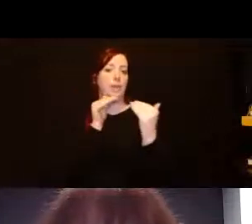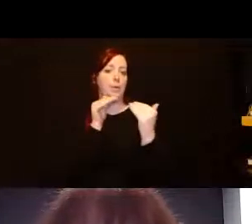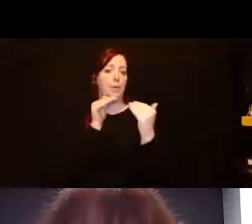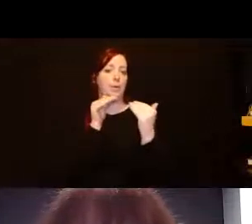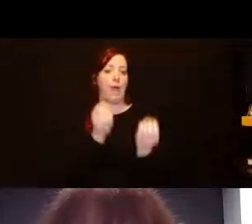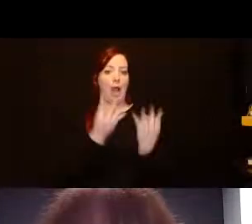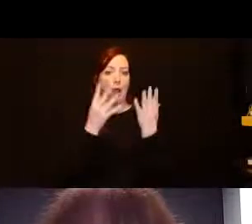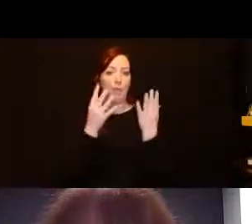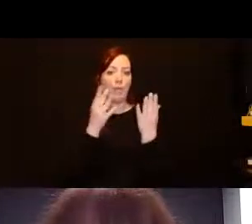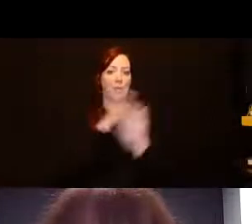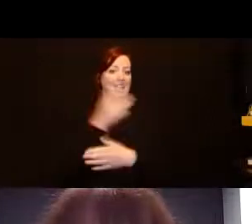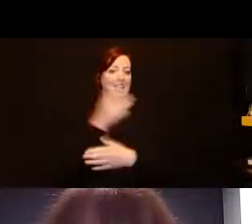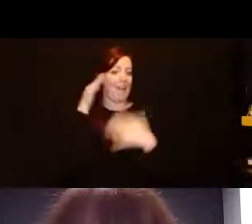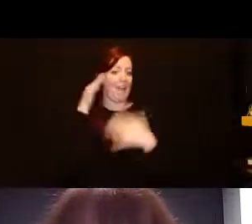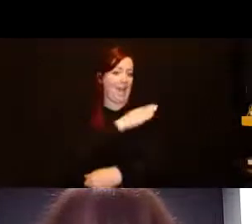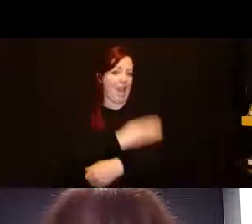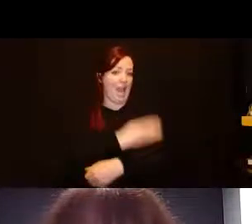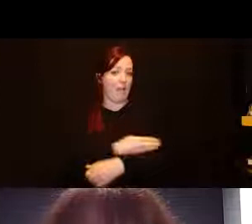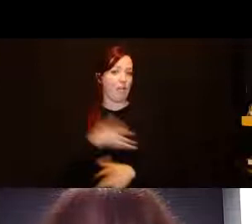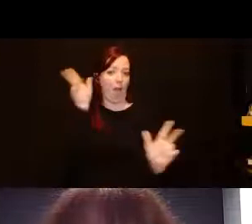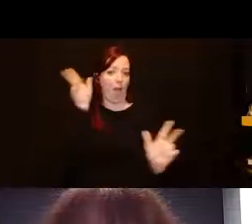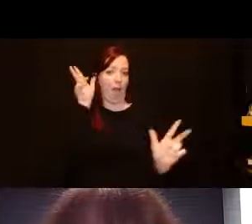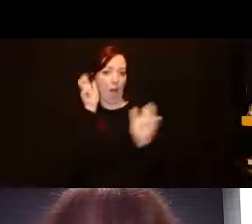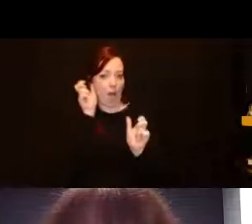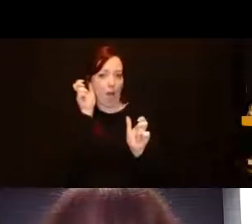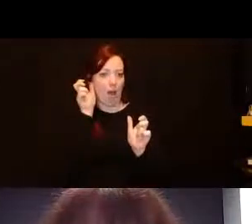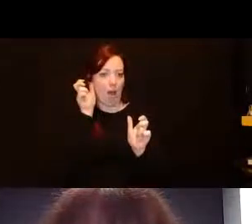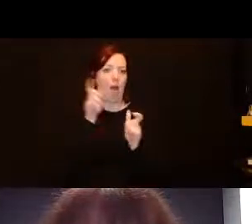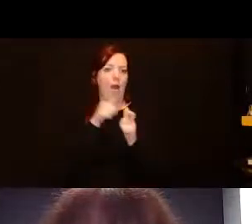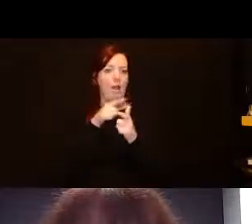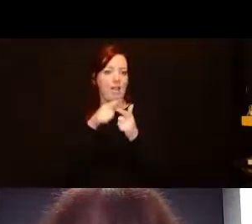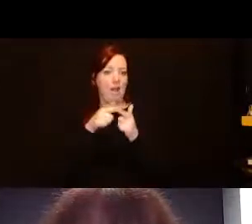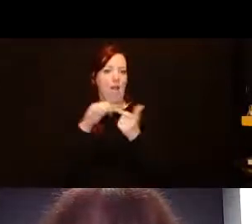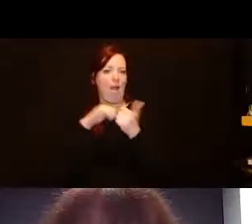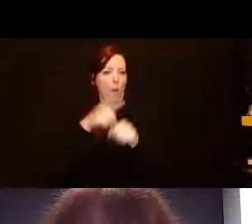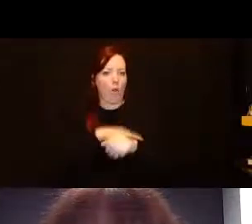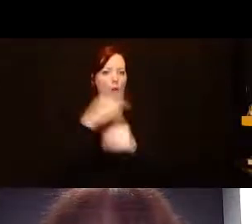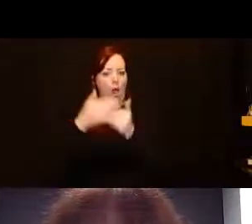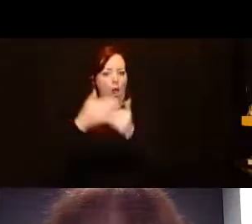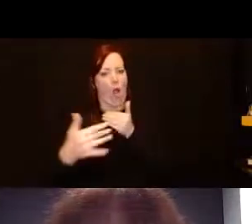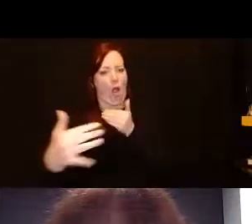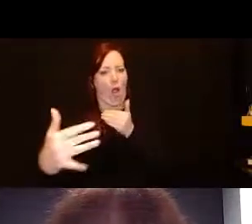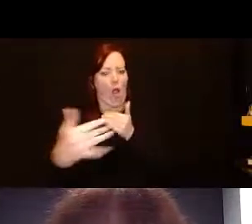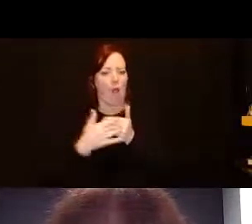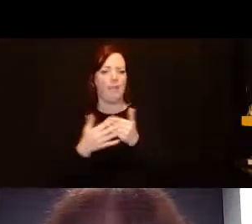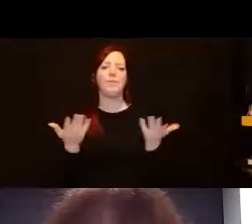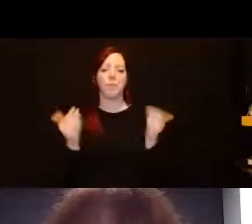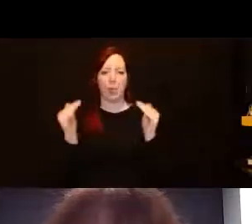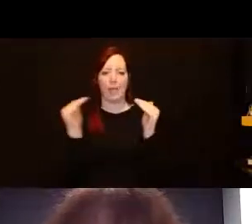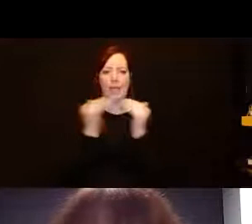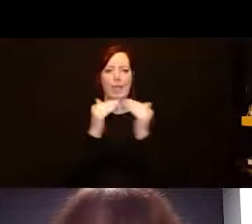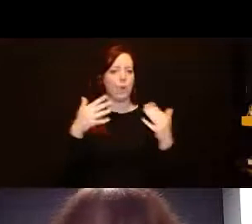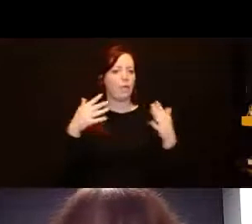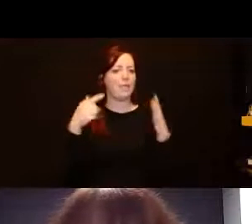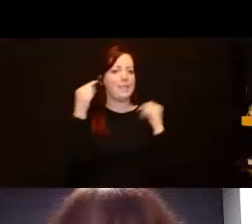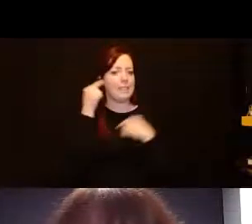ear, irrespective of the distribution of that energy in time. In other words, equal amounts of sound energy will cause equal